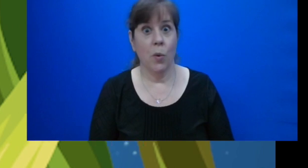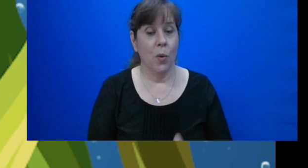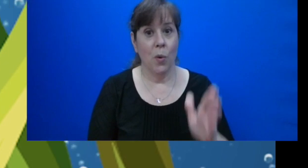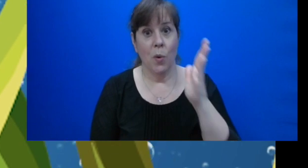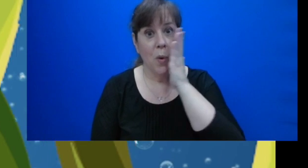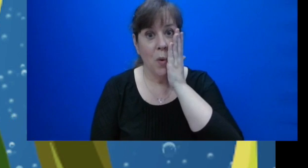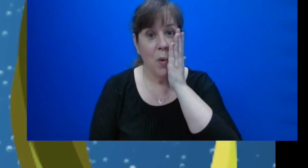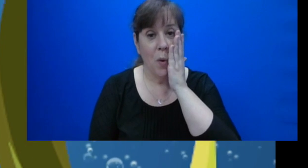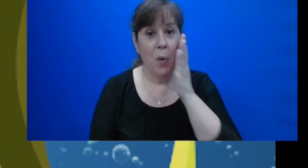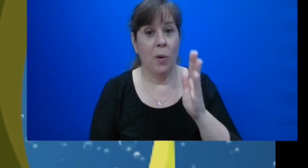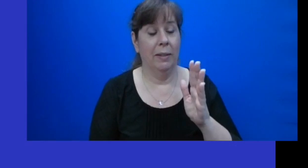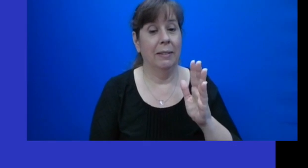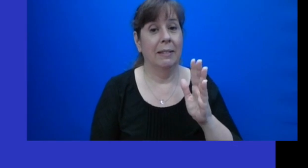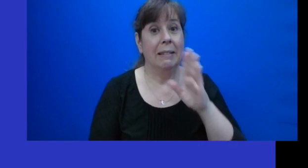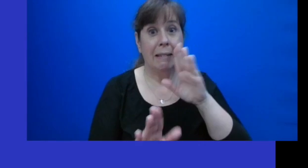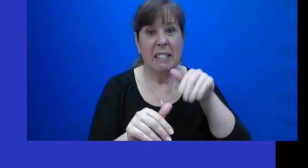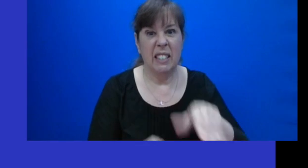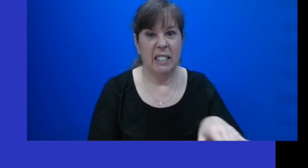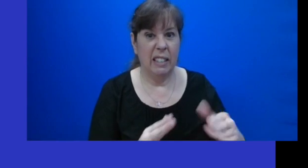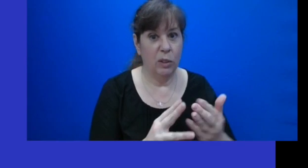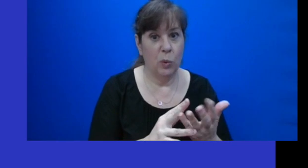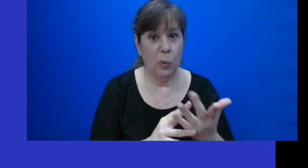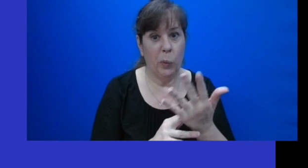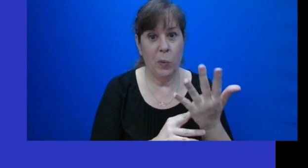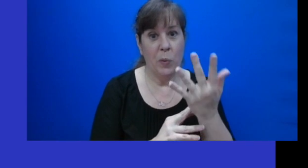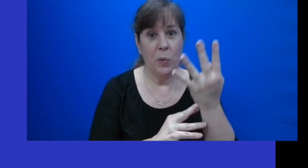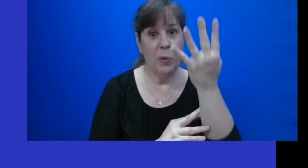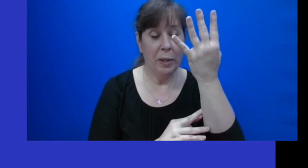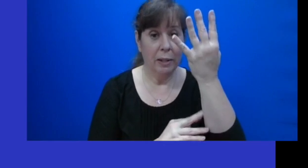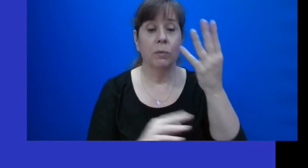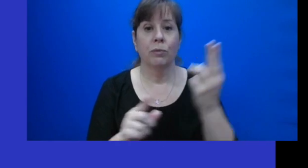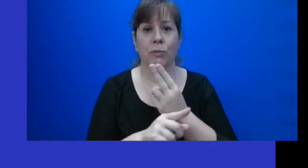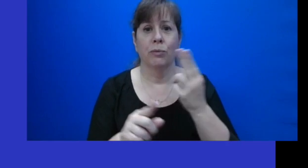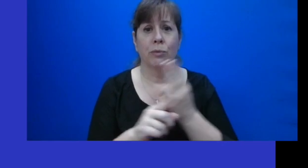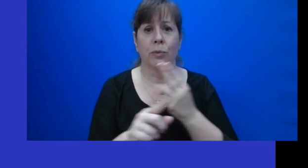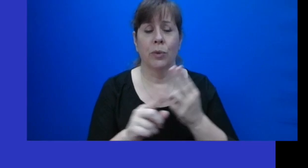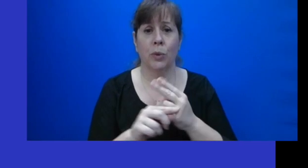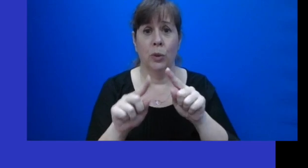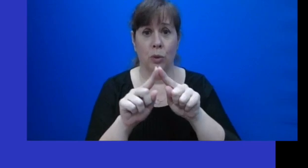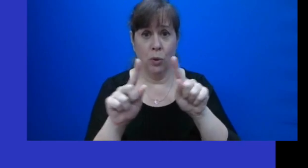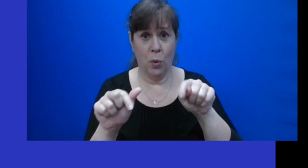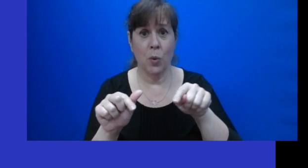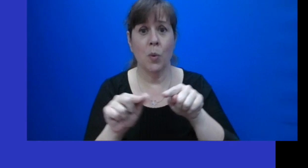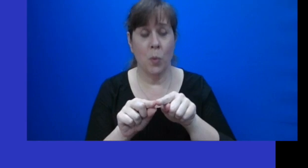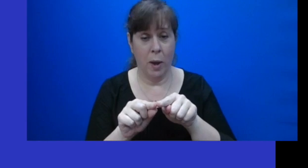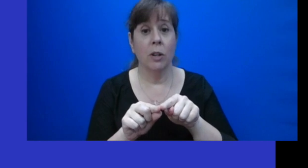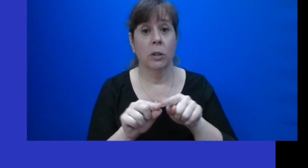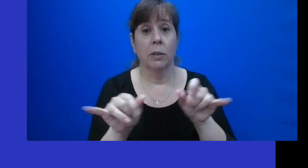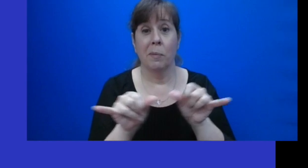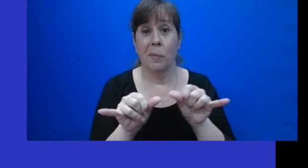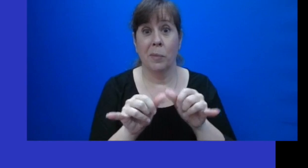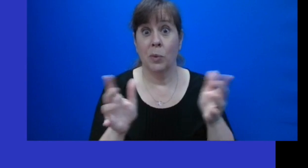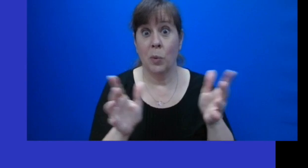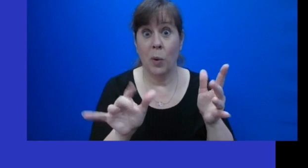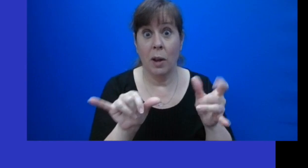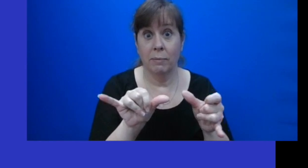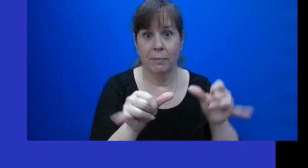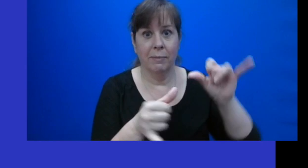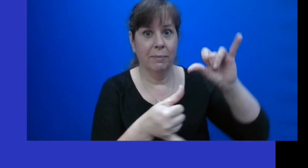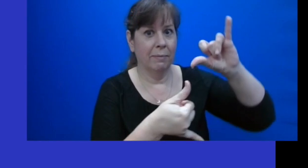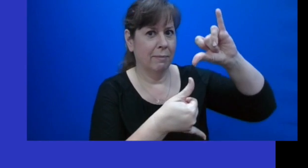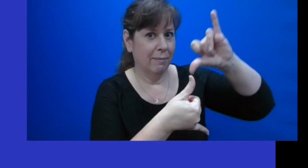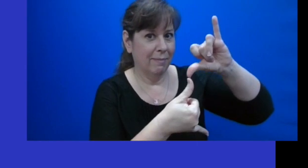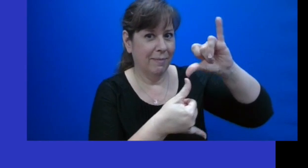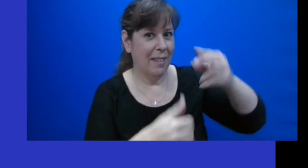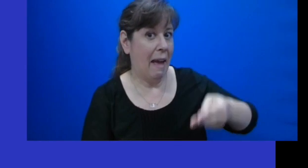Whoa! Some seaweed. Let's use our squares to measure the height of this seaweed. Count with